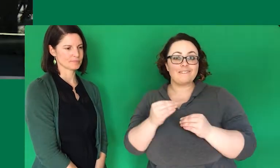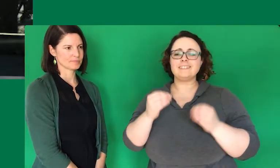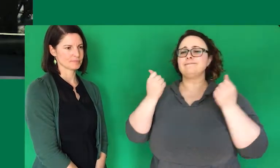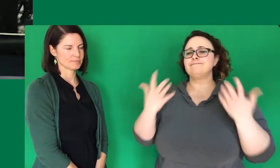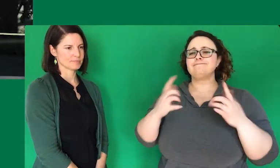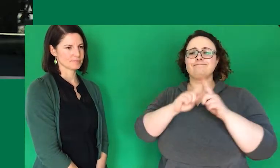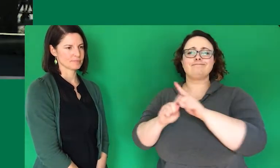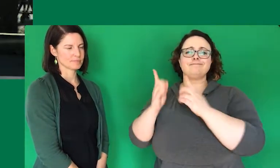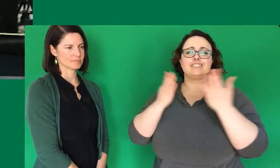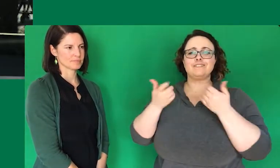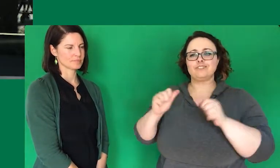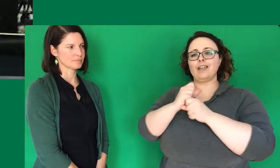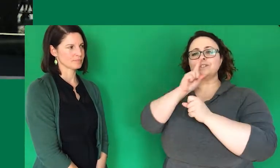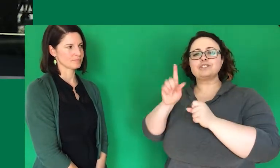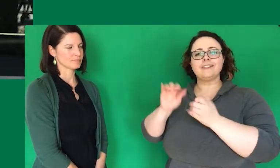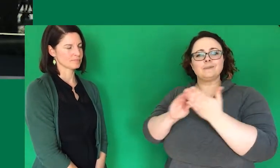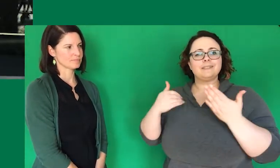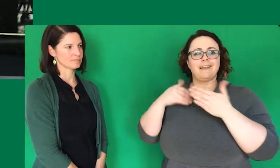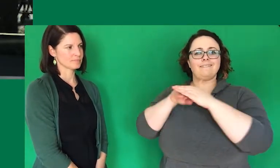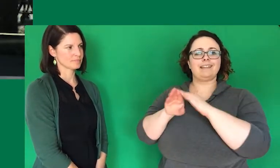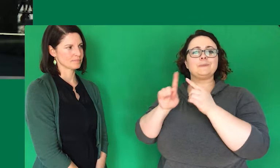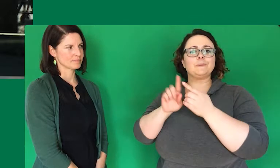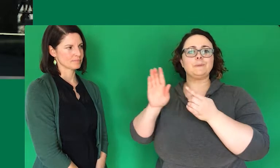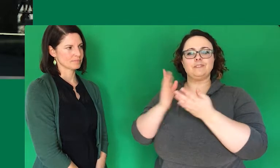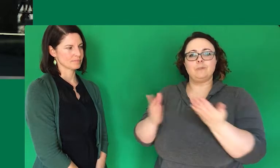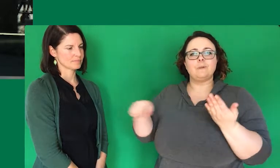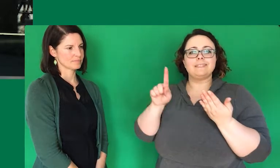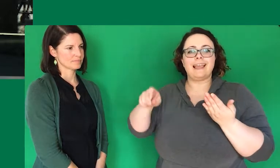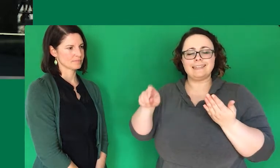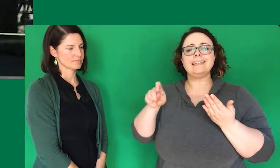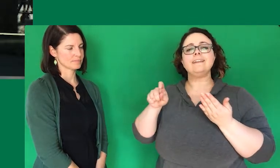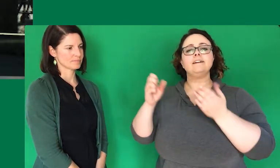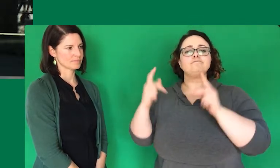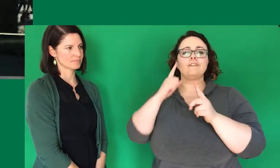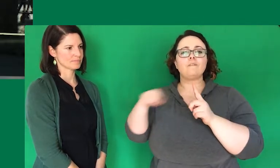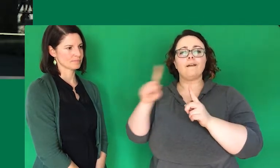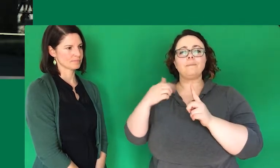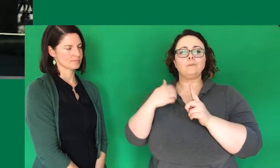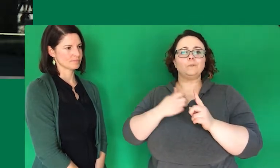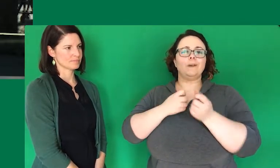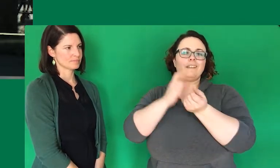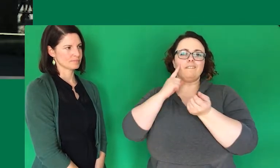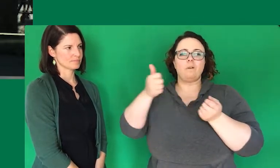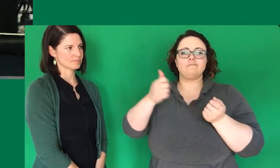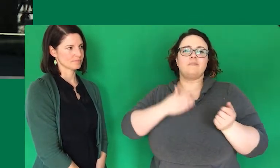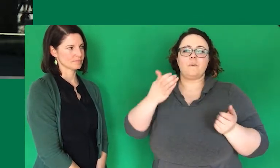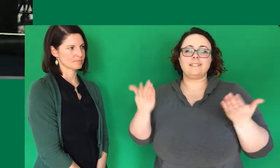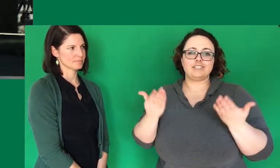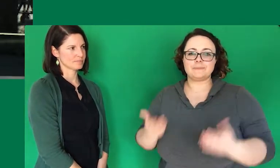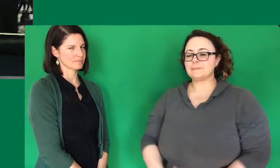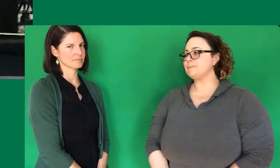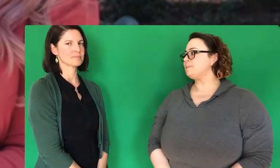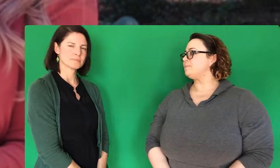Government Office, and many other services that try to ensure that students have access to the resources they need and a chance to advocate for their voice in their time here at